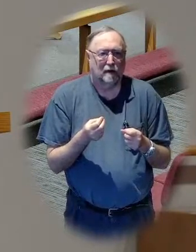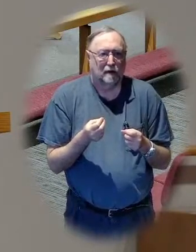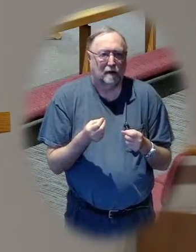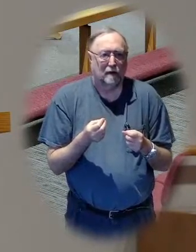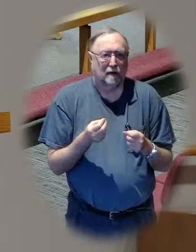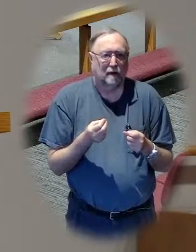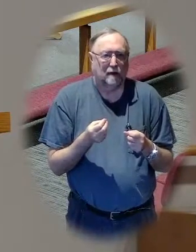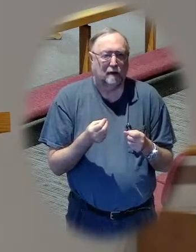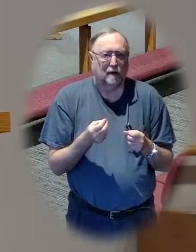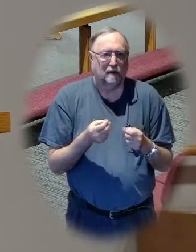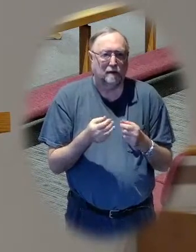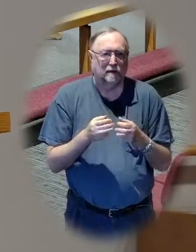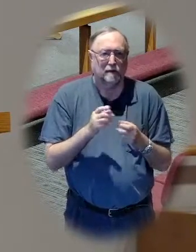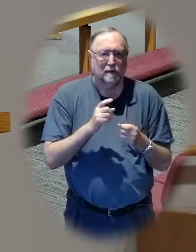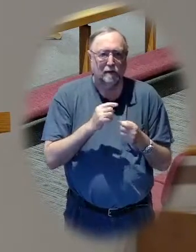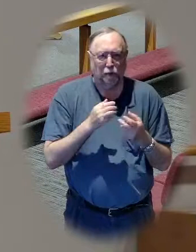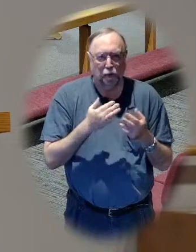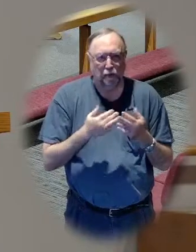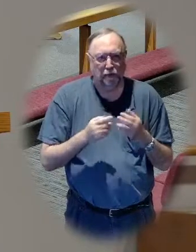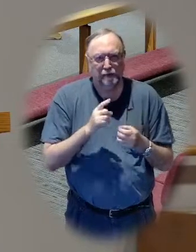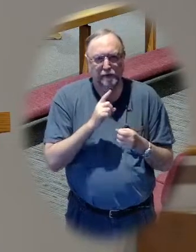but it's true.